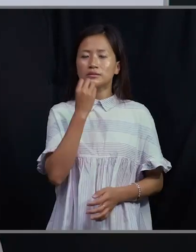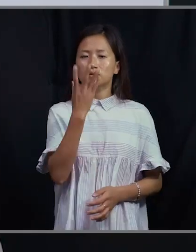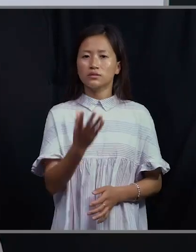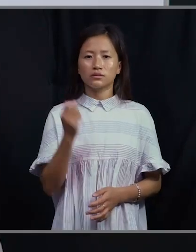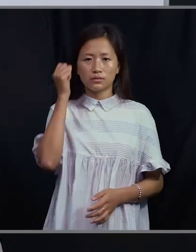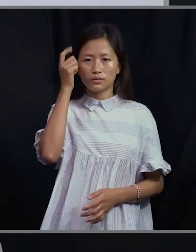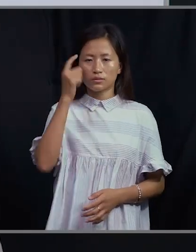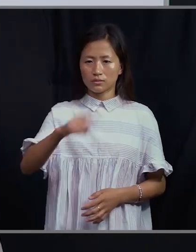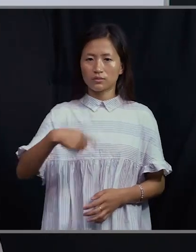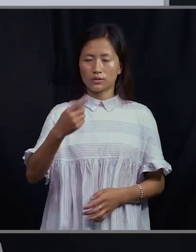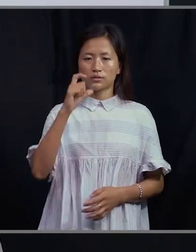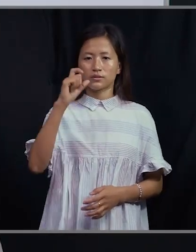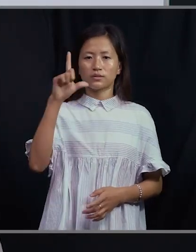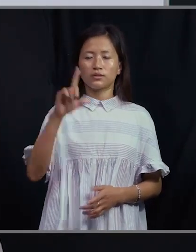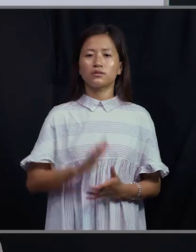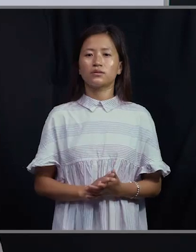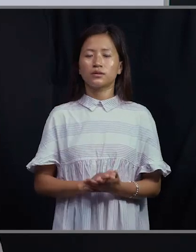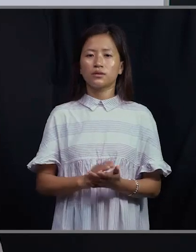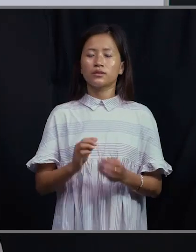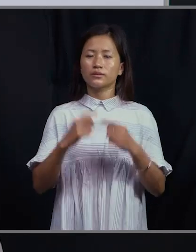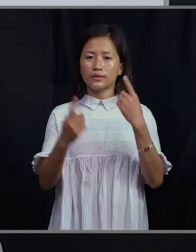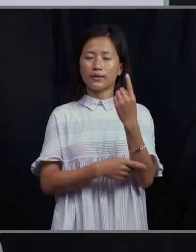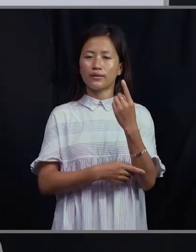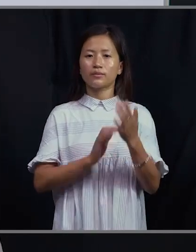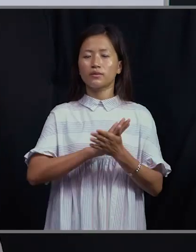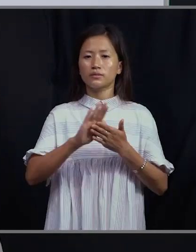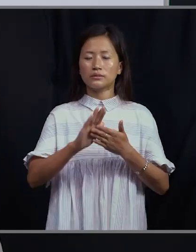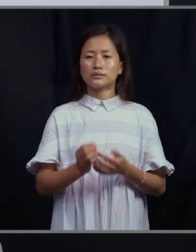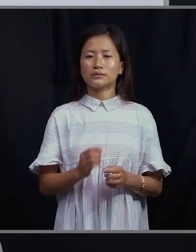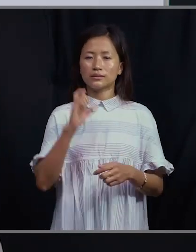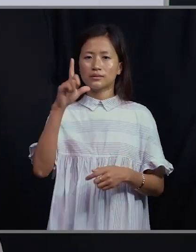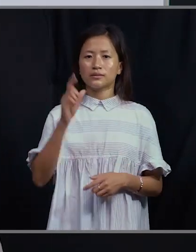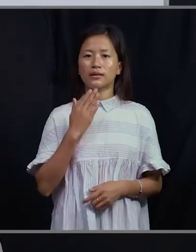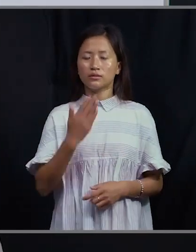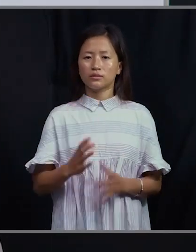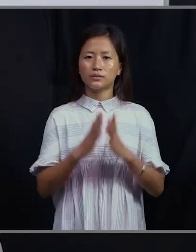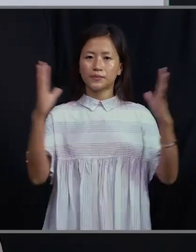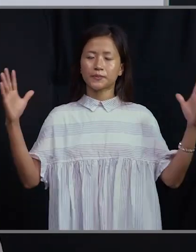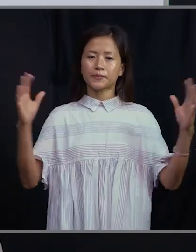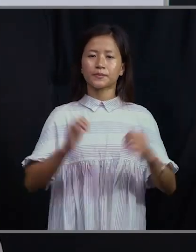you to understand in the next class. So with that, I would like to conclude our classes for today. Thank you so much.